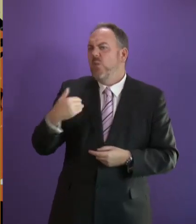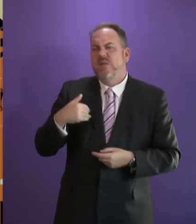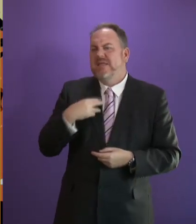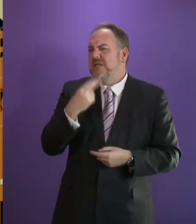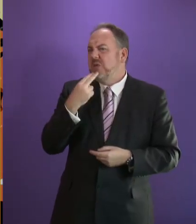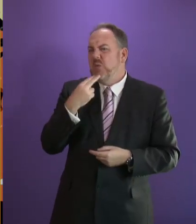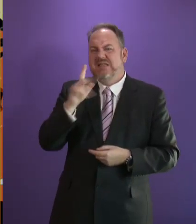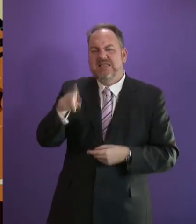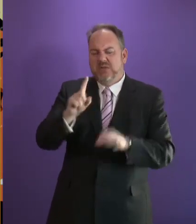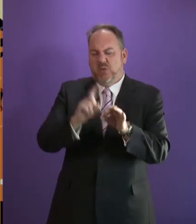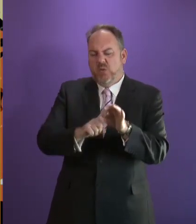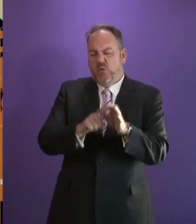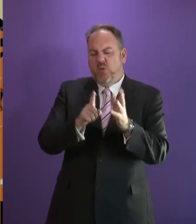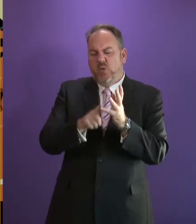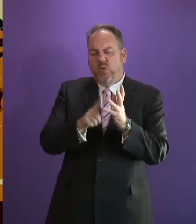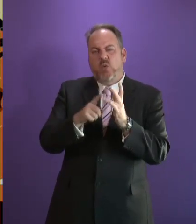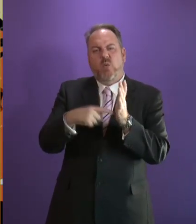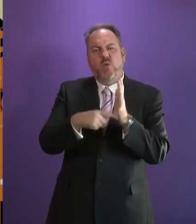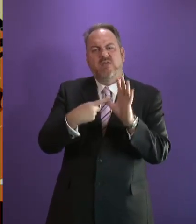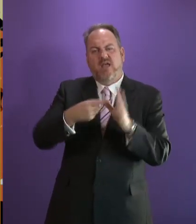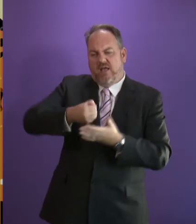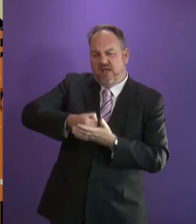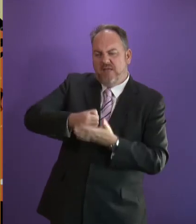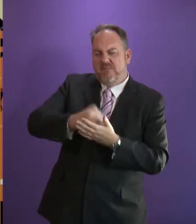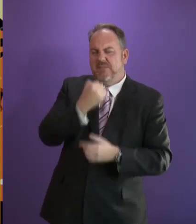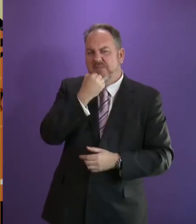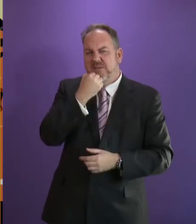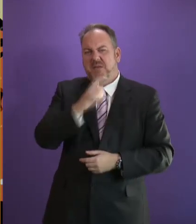quotas. Quotas are something that